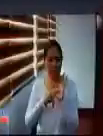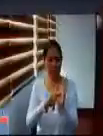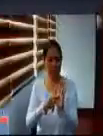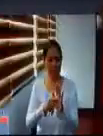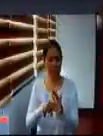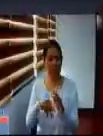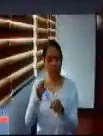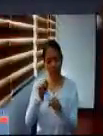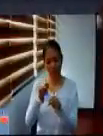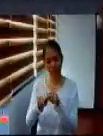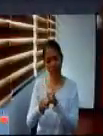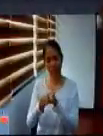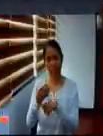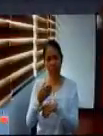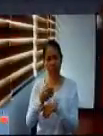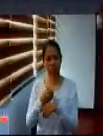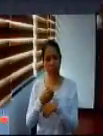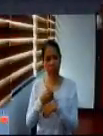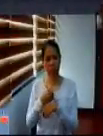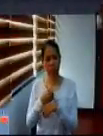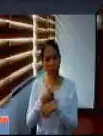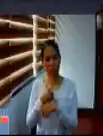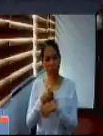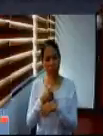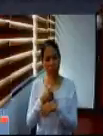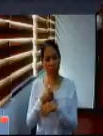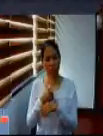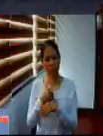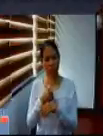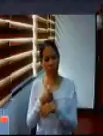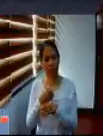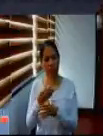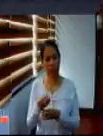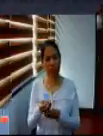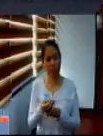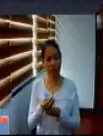therefore, I would extend